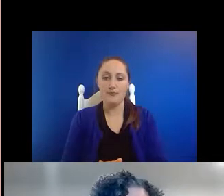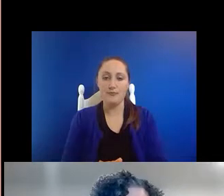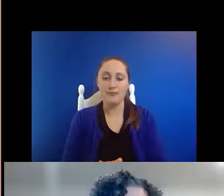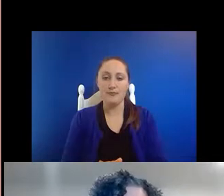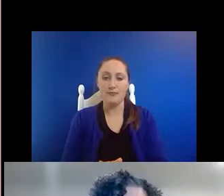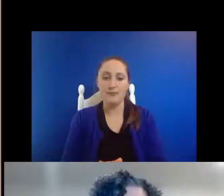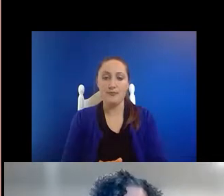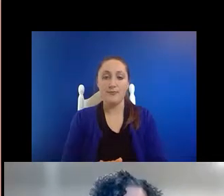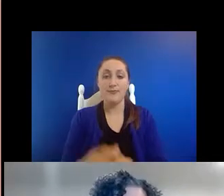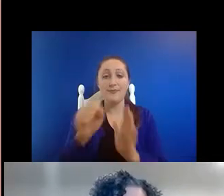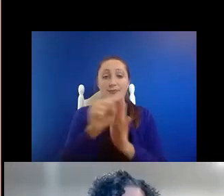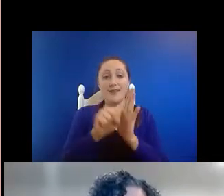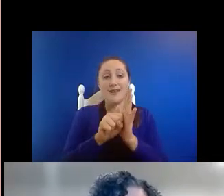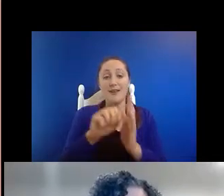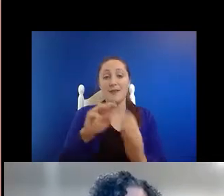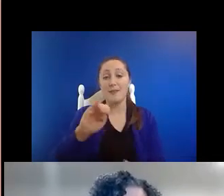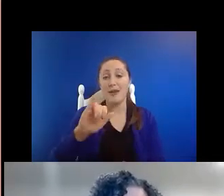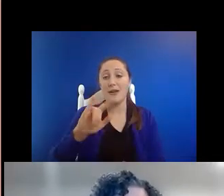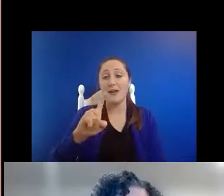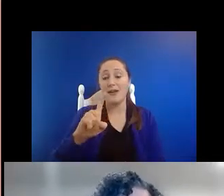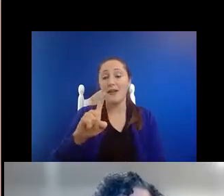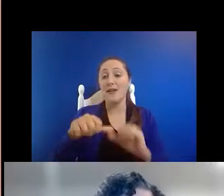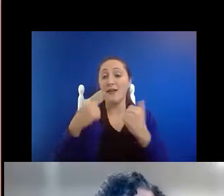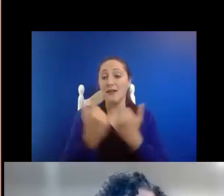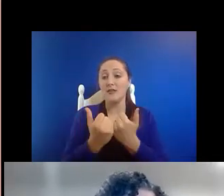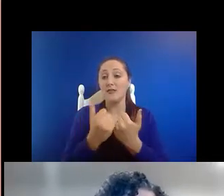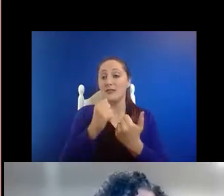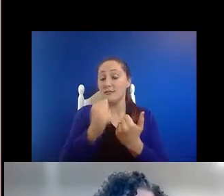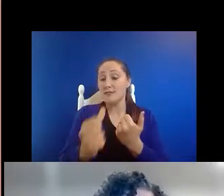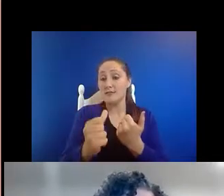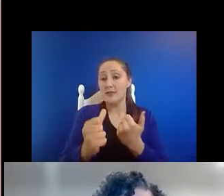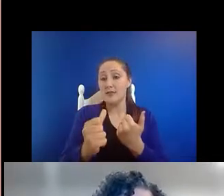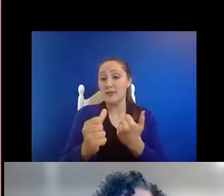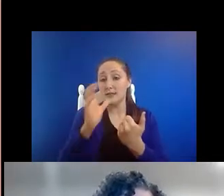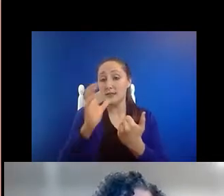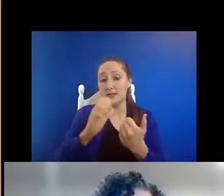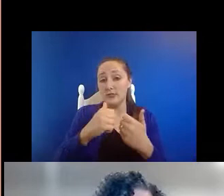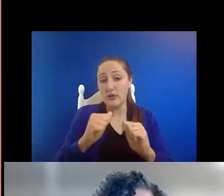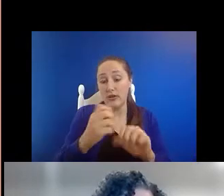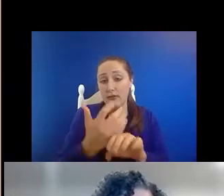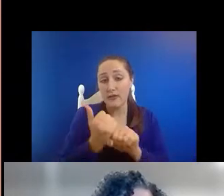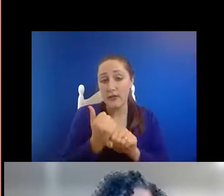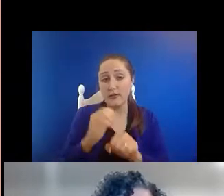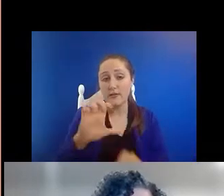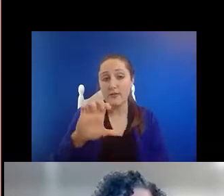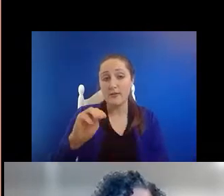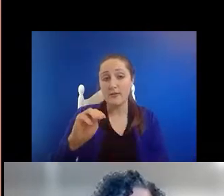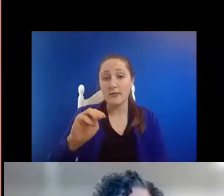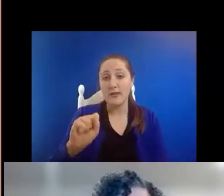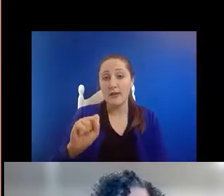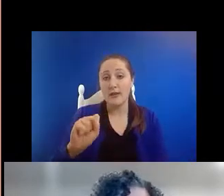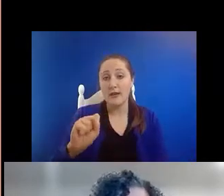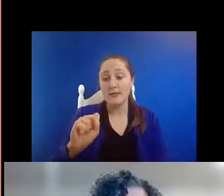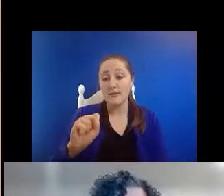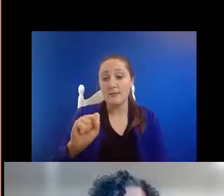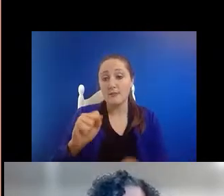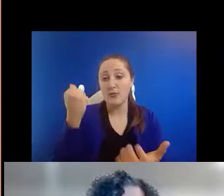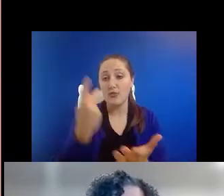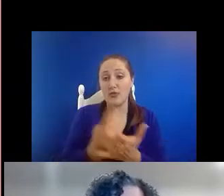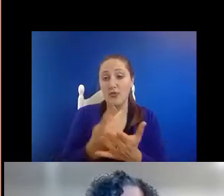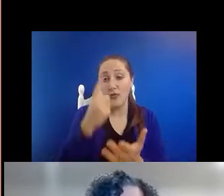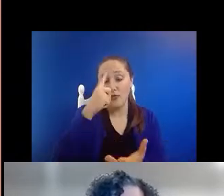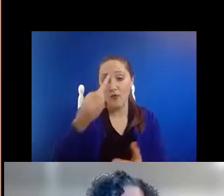The state Medicaid agency did not seek CMS approval for changes to their 1915 C waiver to